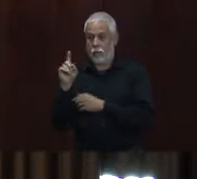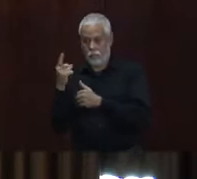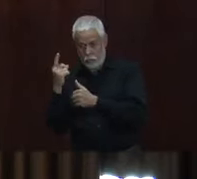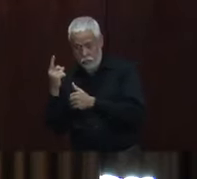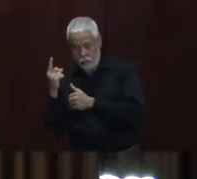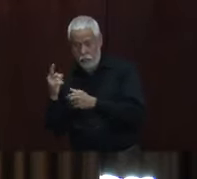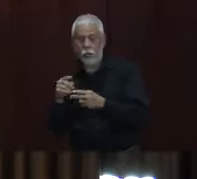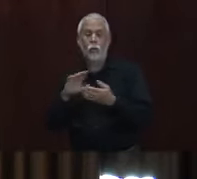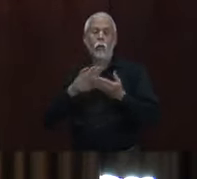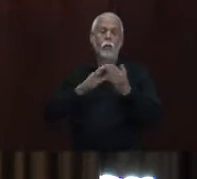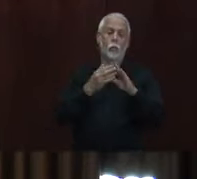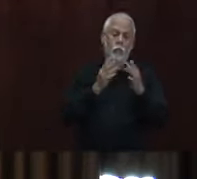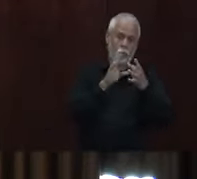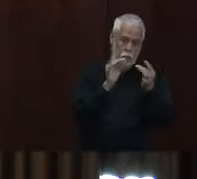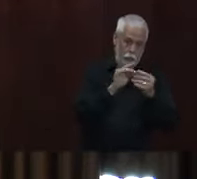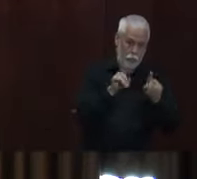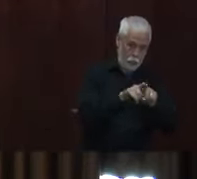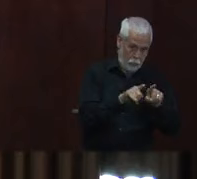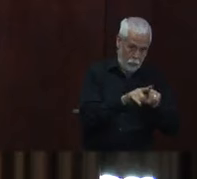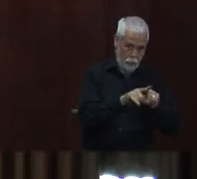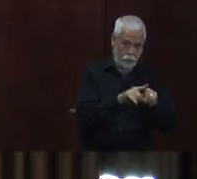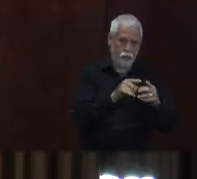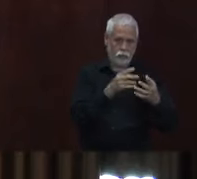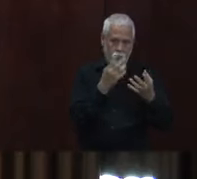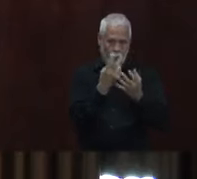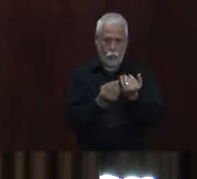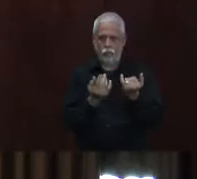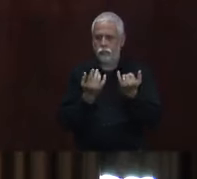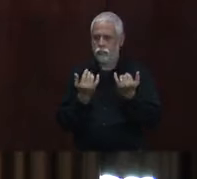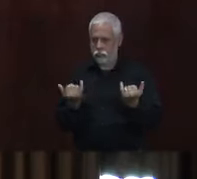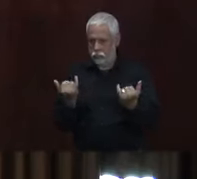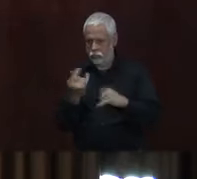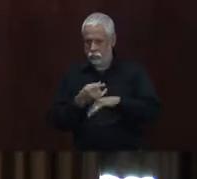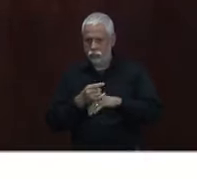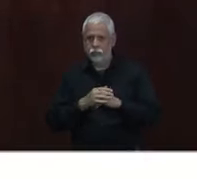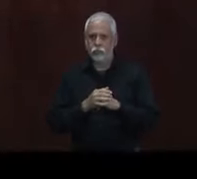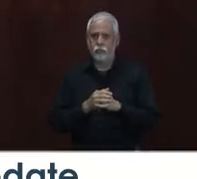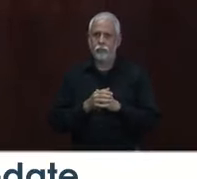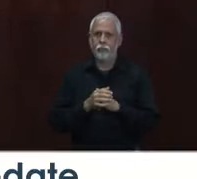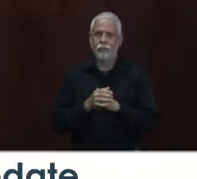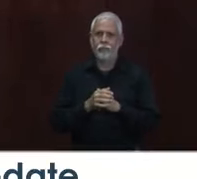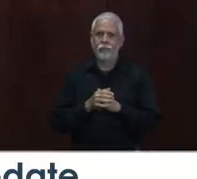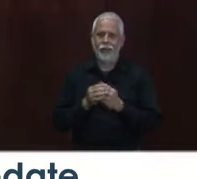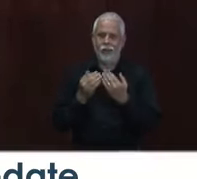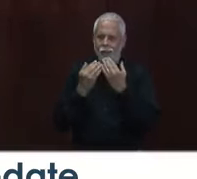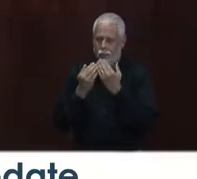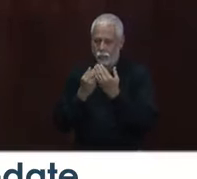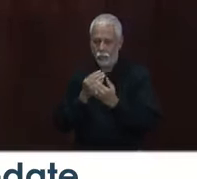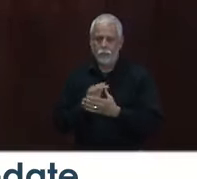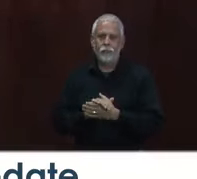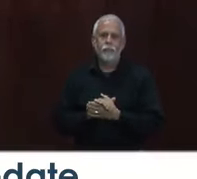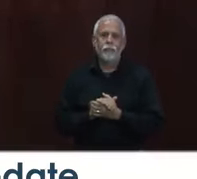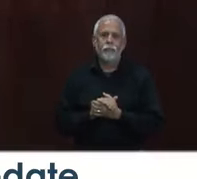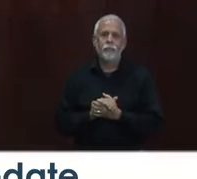we do have a community message as well. And so I'll ask if you'll, thank you so much.